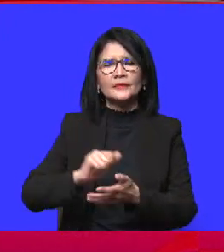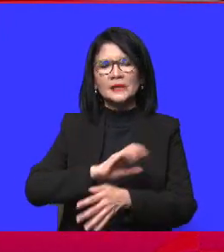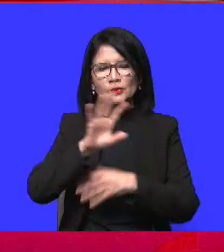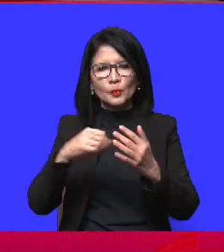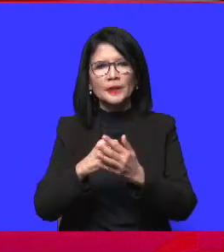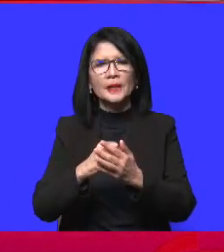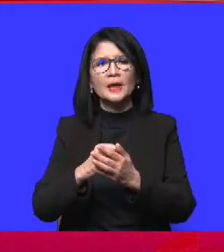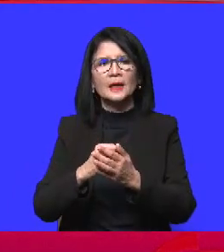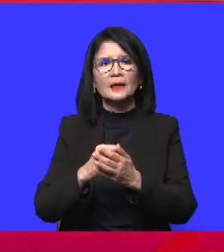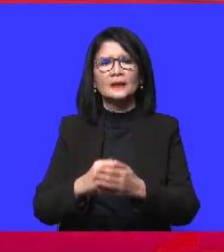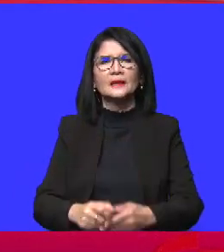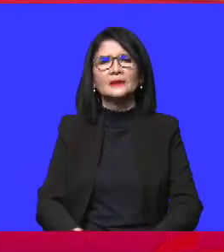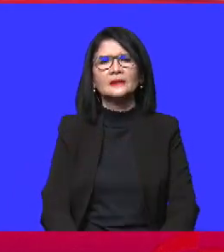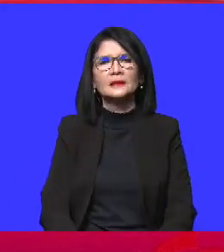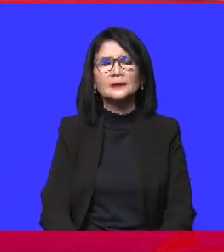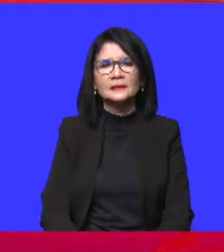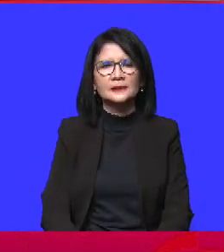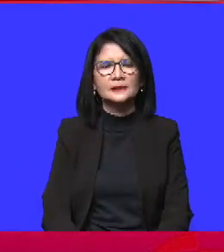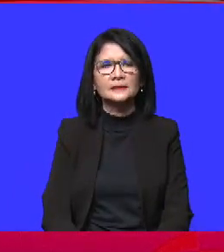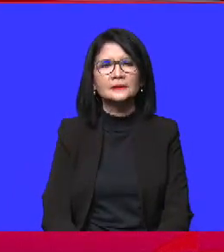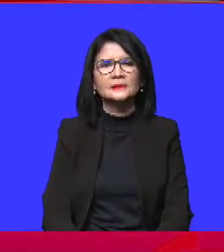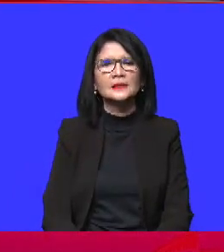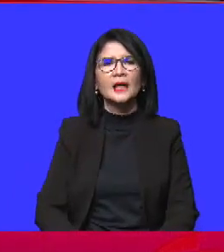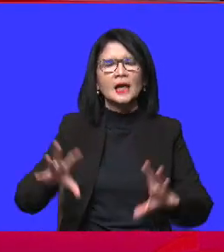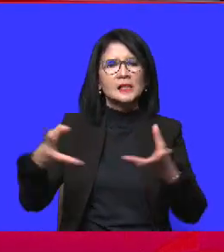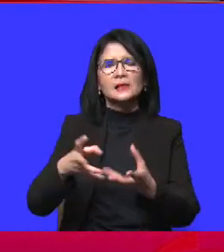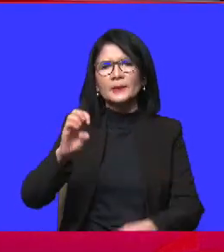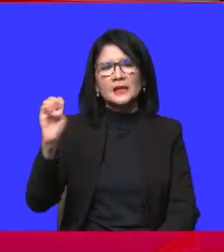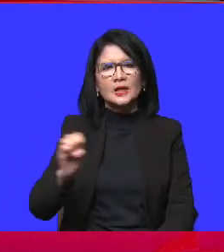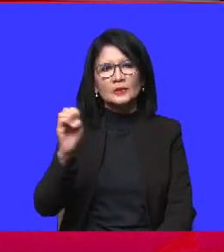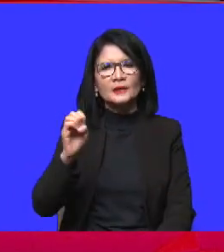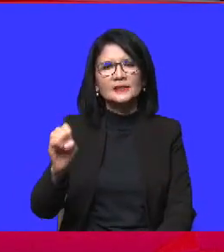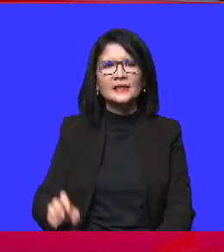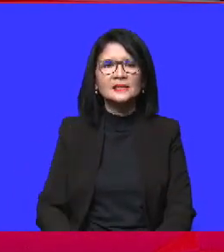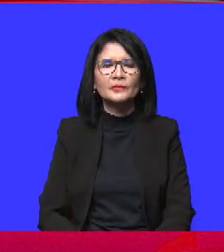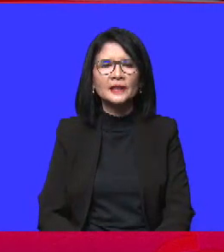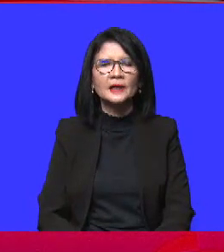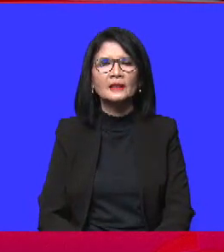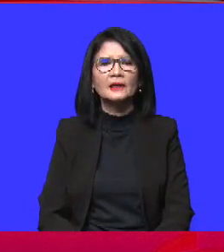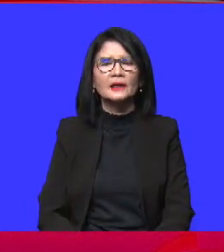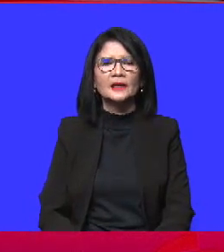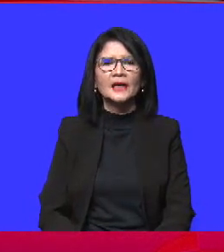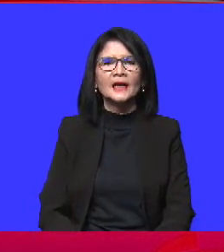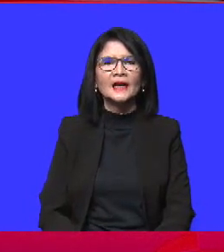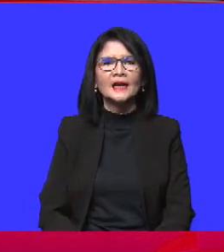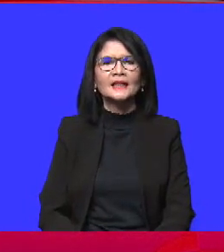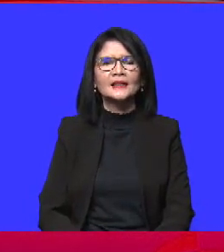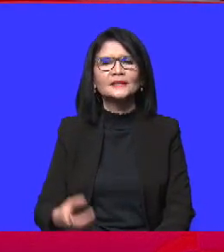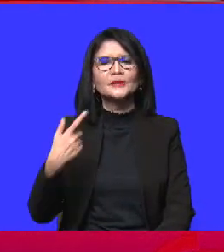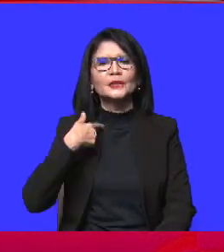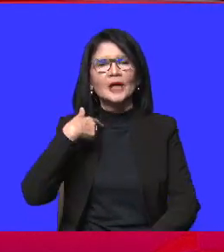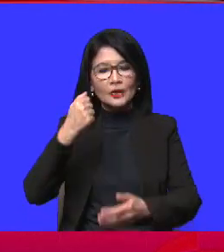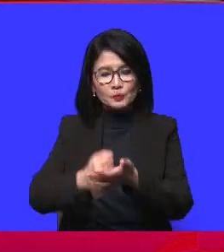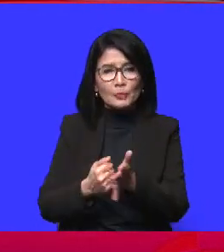remains our guiding compass. The EU collectively remains the largest contributor to public climate funds